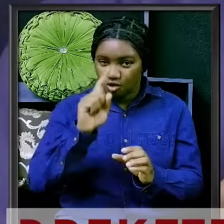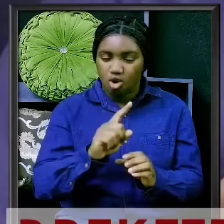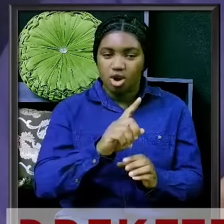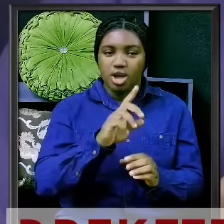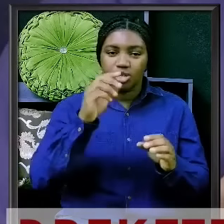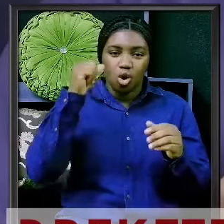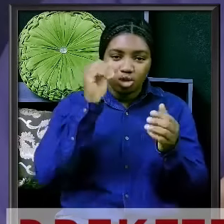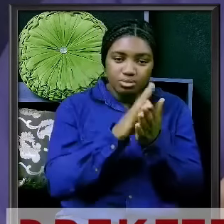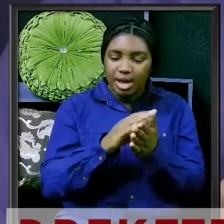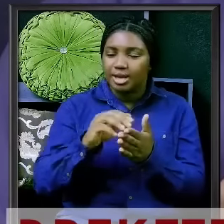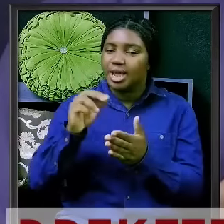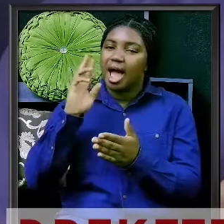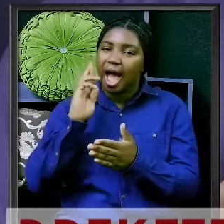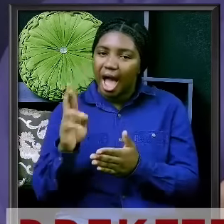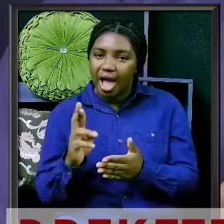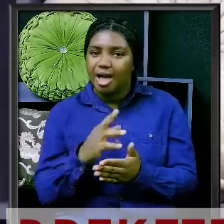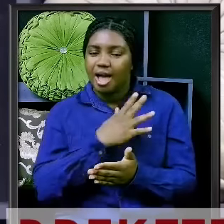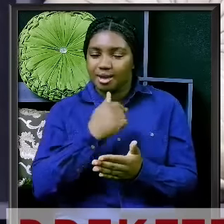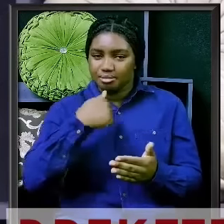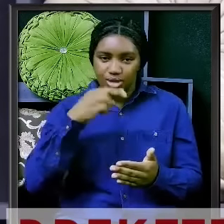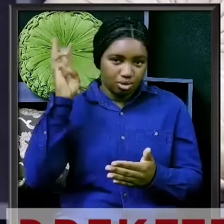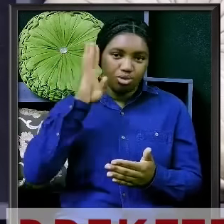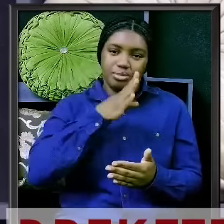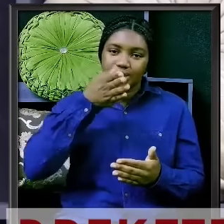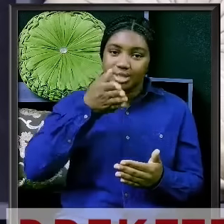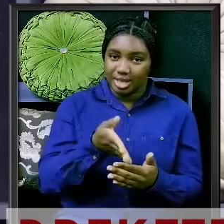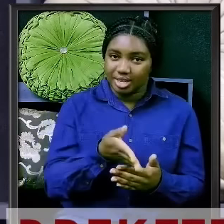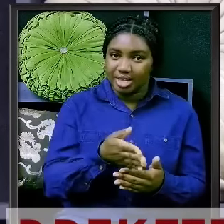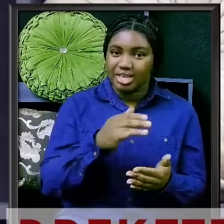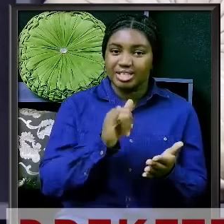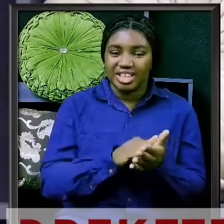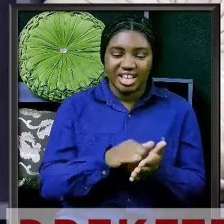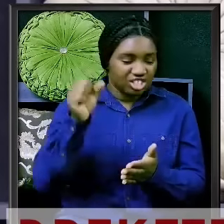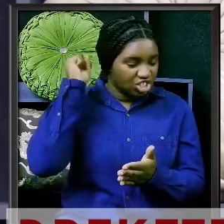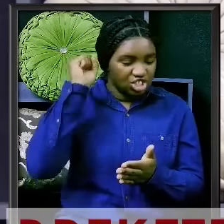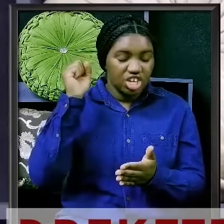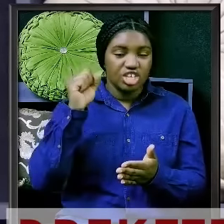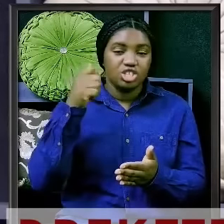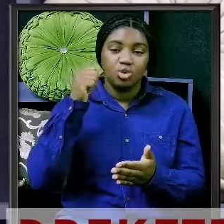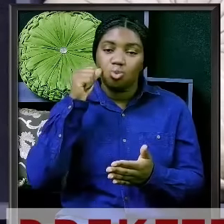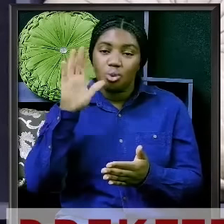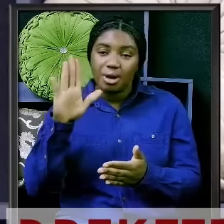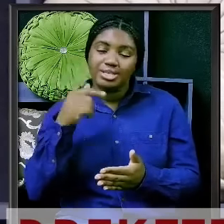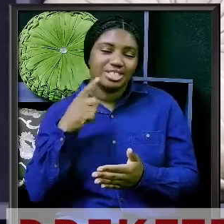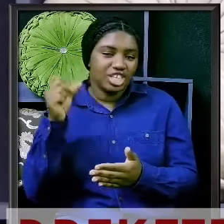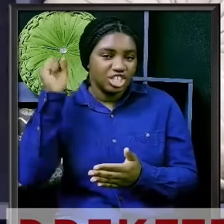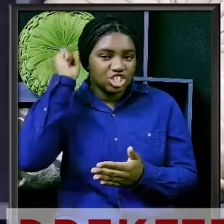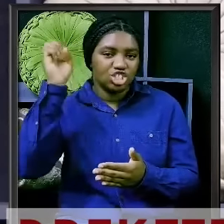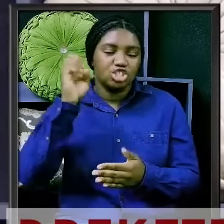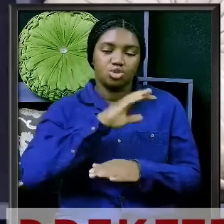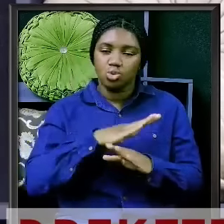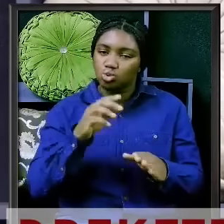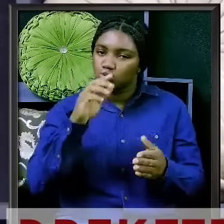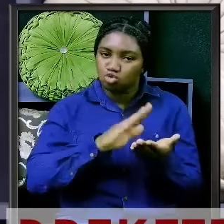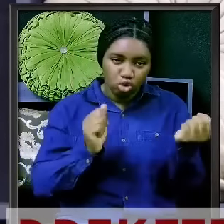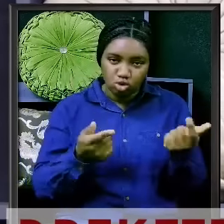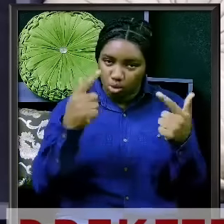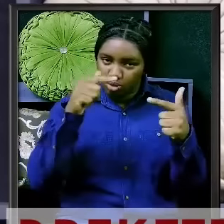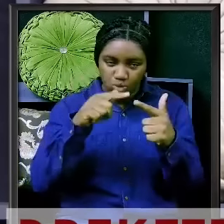know, whether such is possible. She said she doesn't trust coming to Ebonyi State. I said,